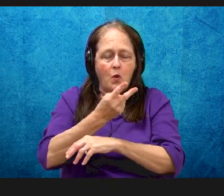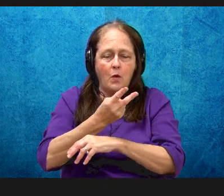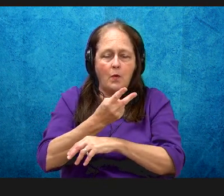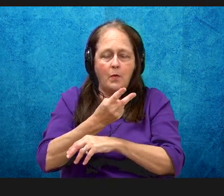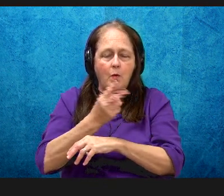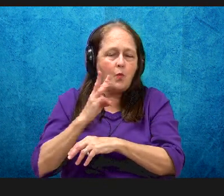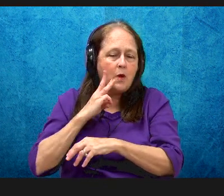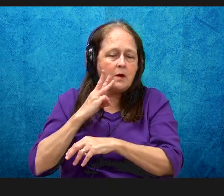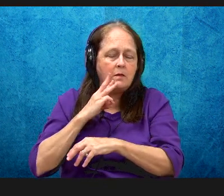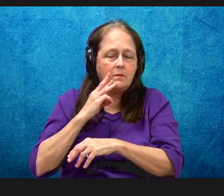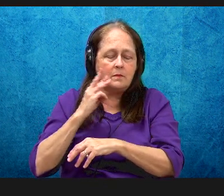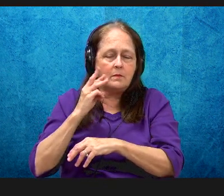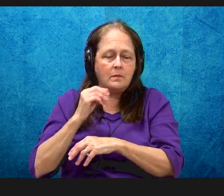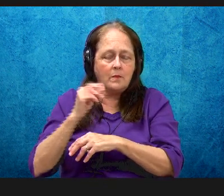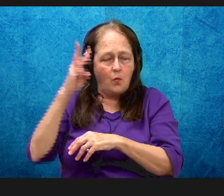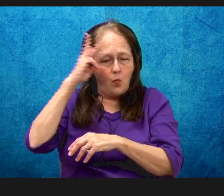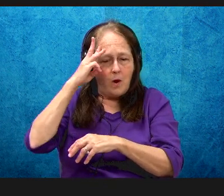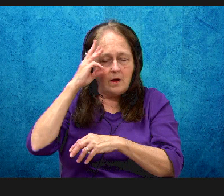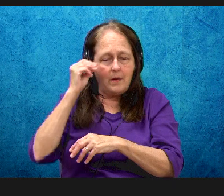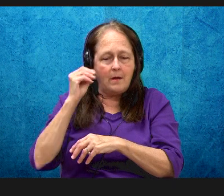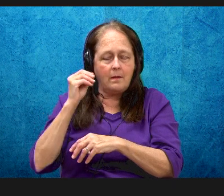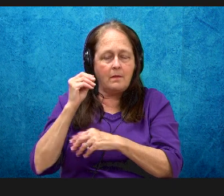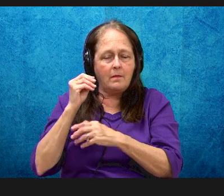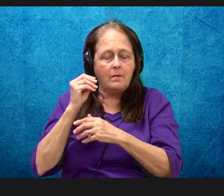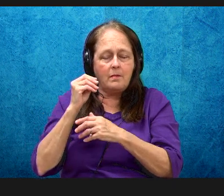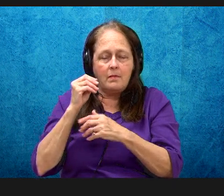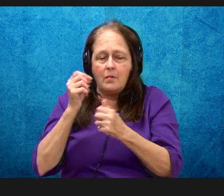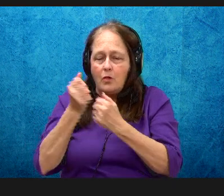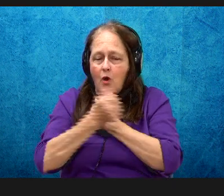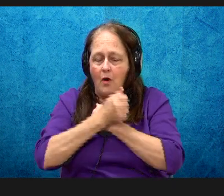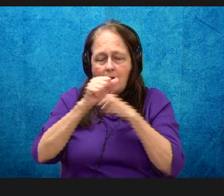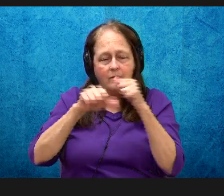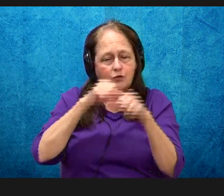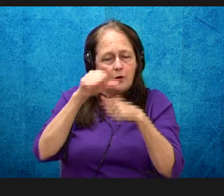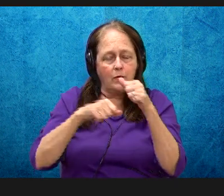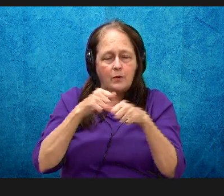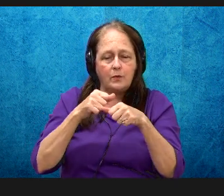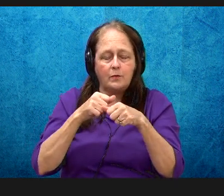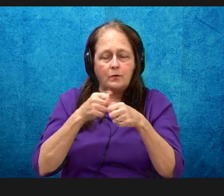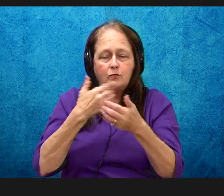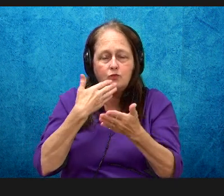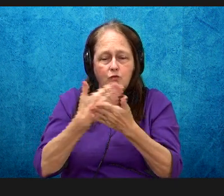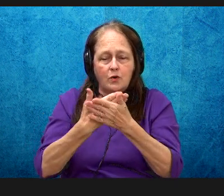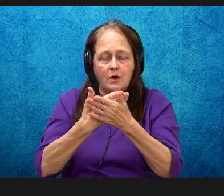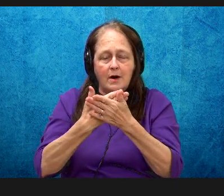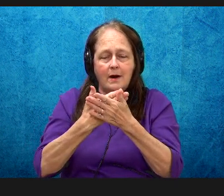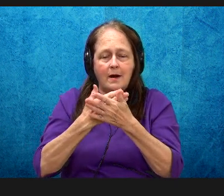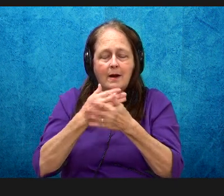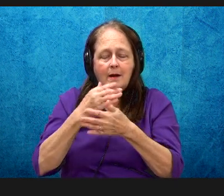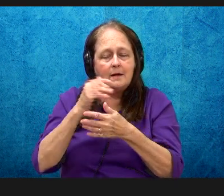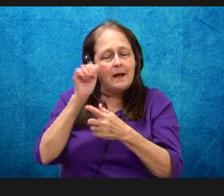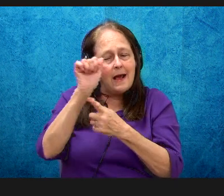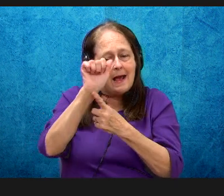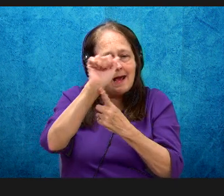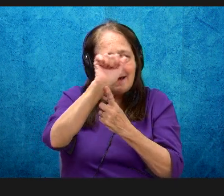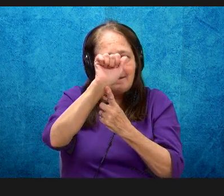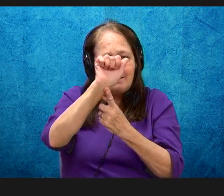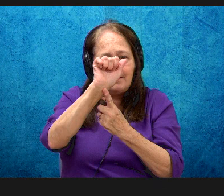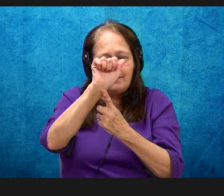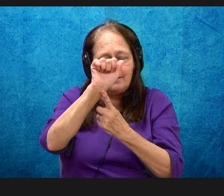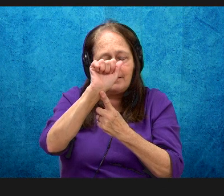their family. Well, if I focus on A, it's a good answer, but it doesn't quite tell me